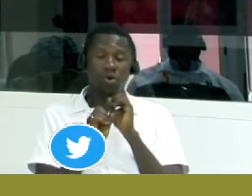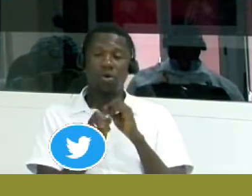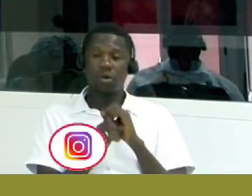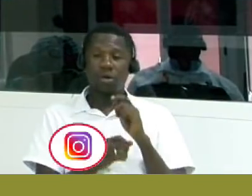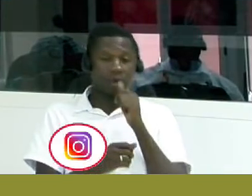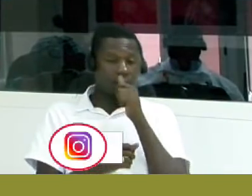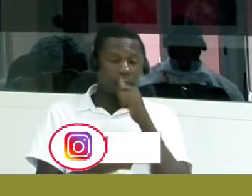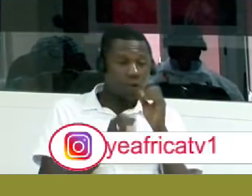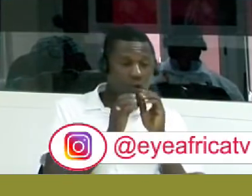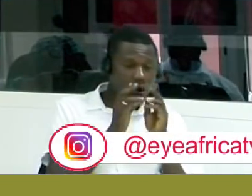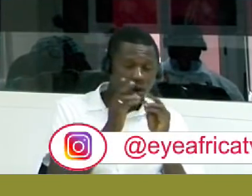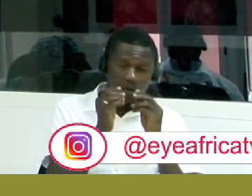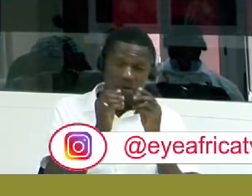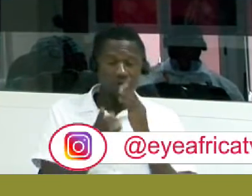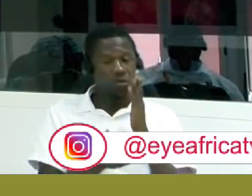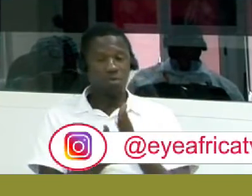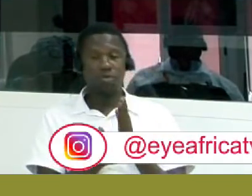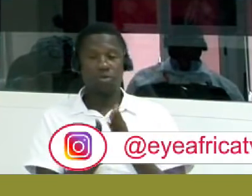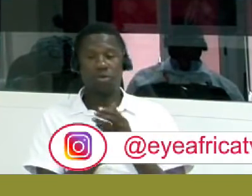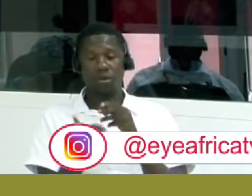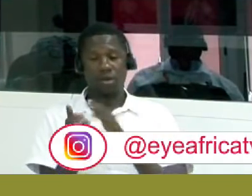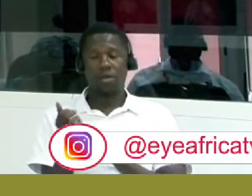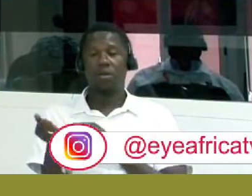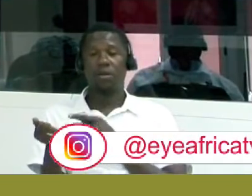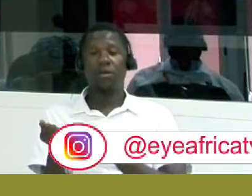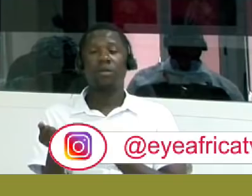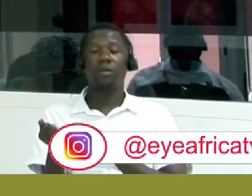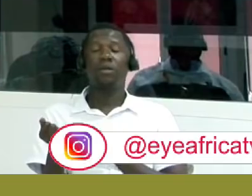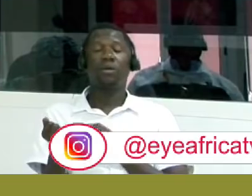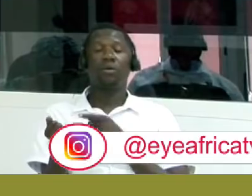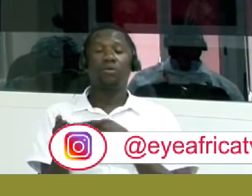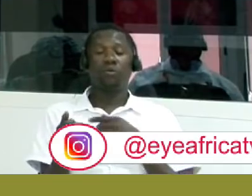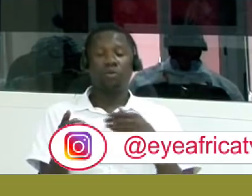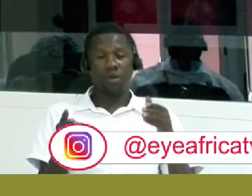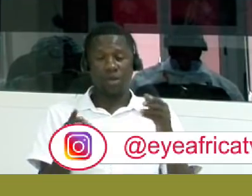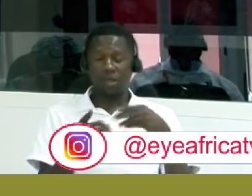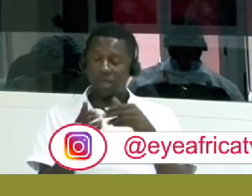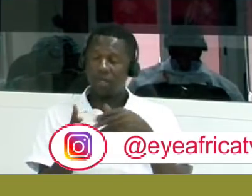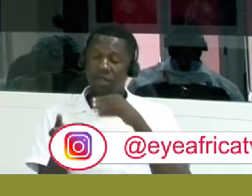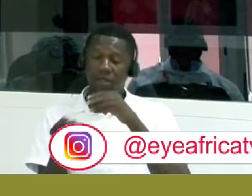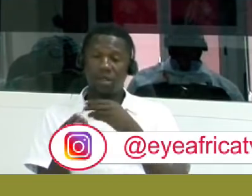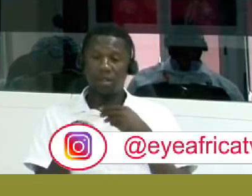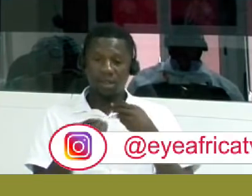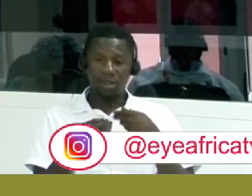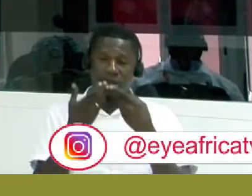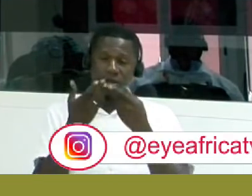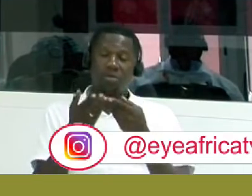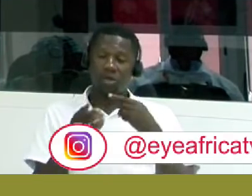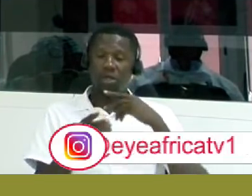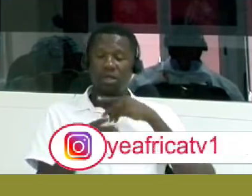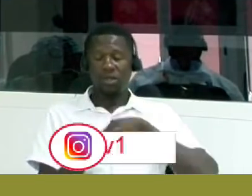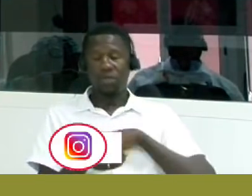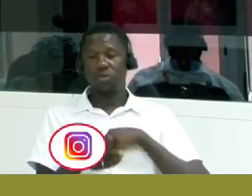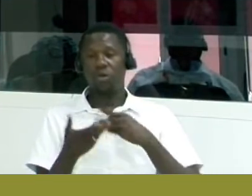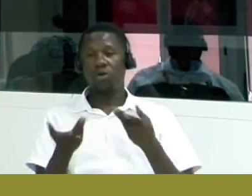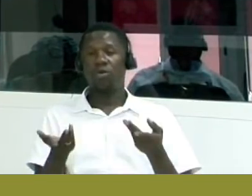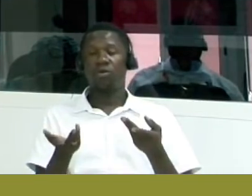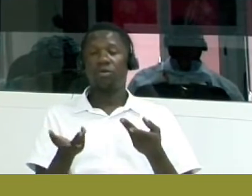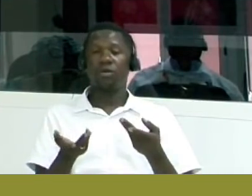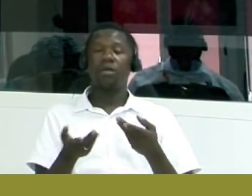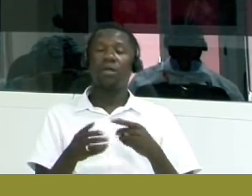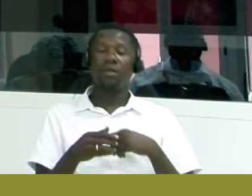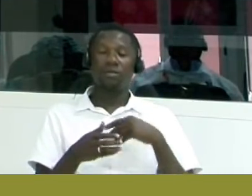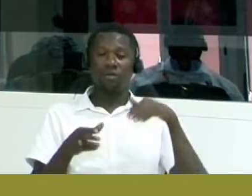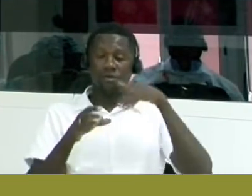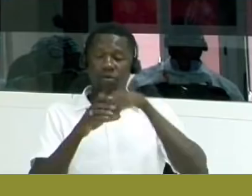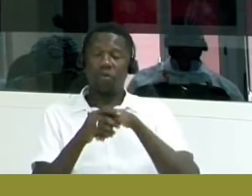at hand. We gathered and I registered my frustration and disappointment of even involving